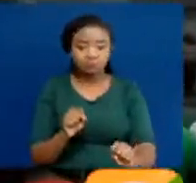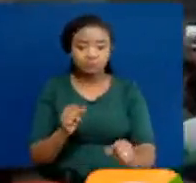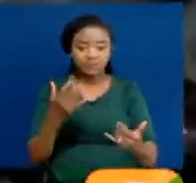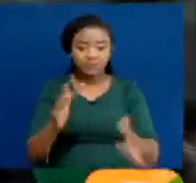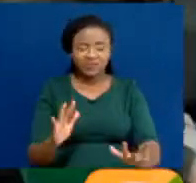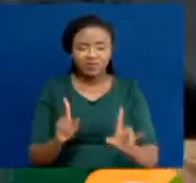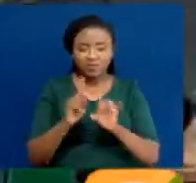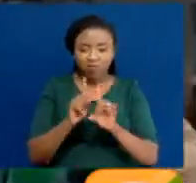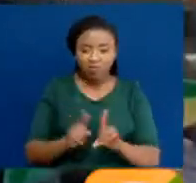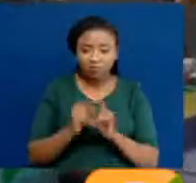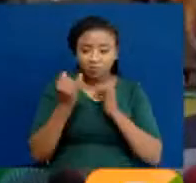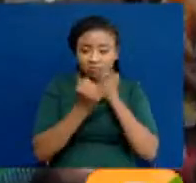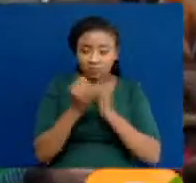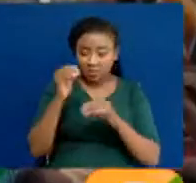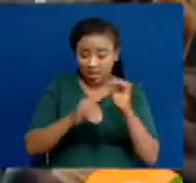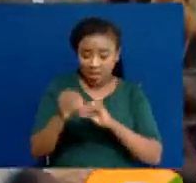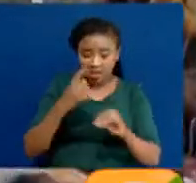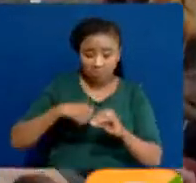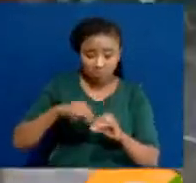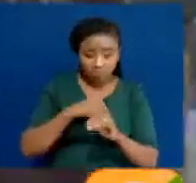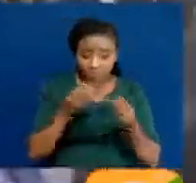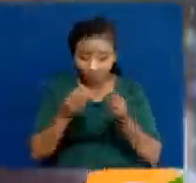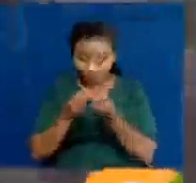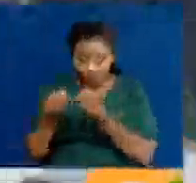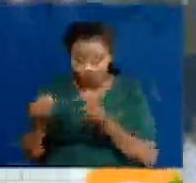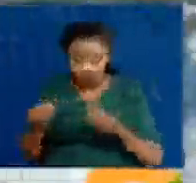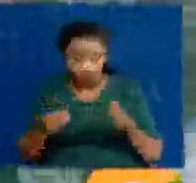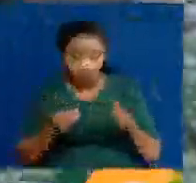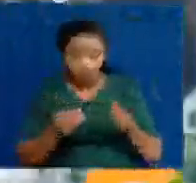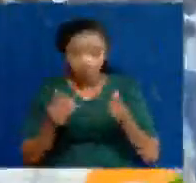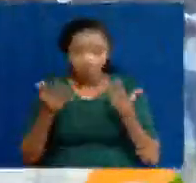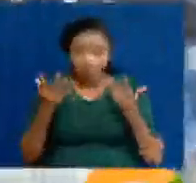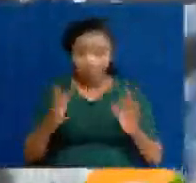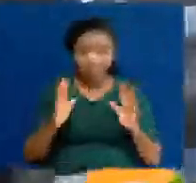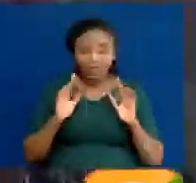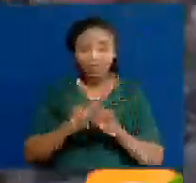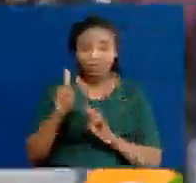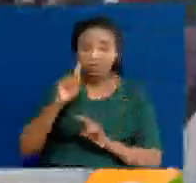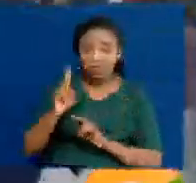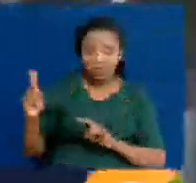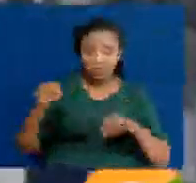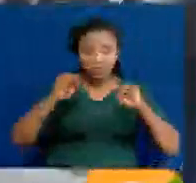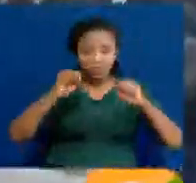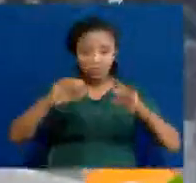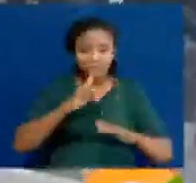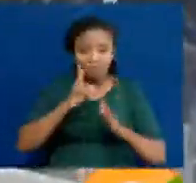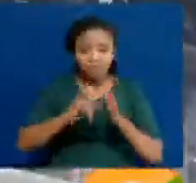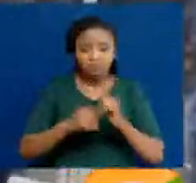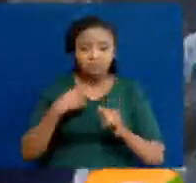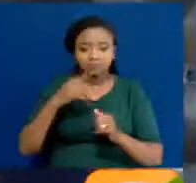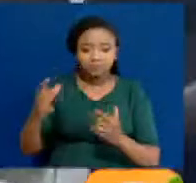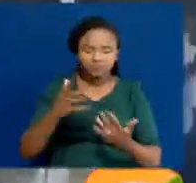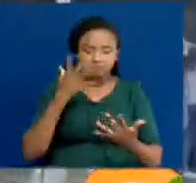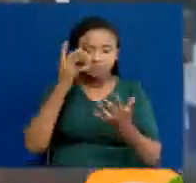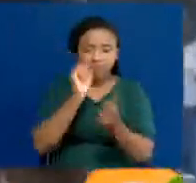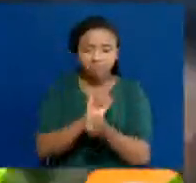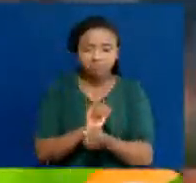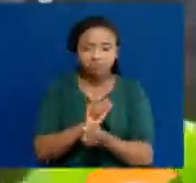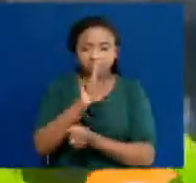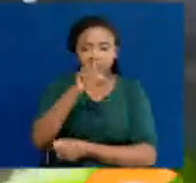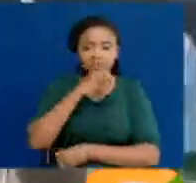of Saturday's election, which Bongo was declared the winner. The officers also said they had arrested one of Bongo's sons for